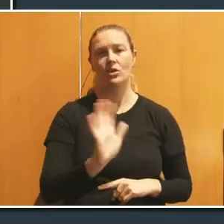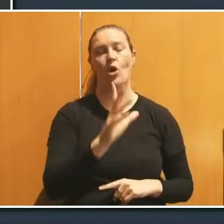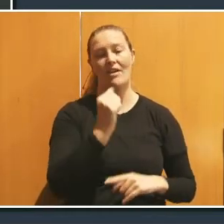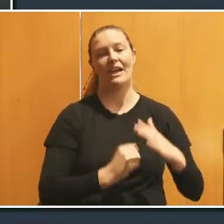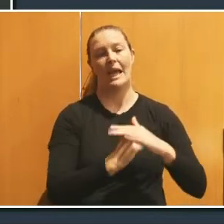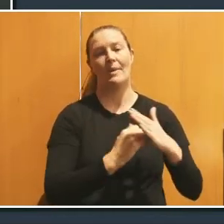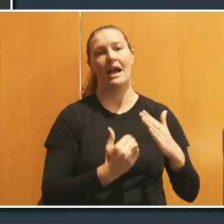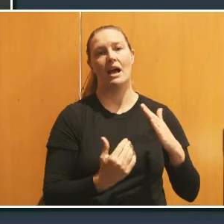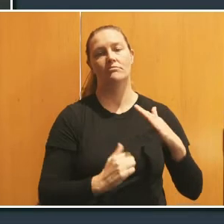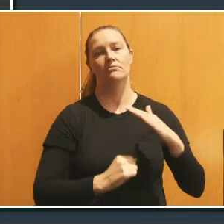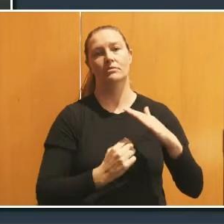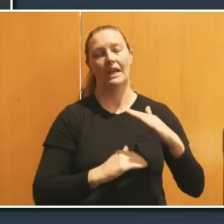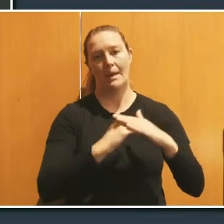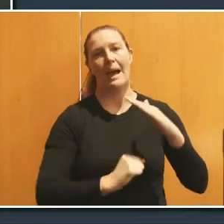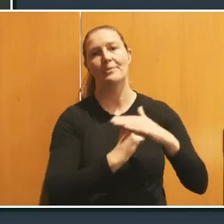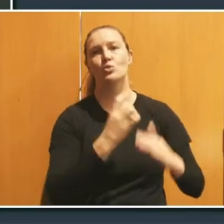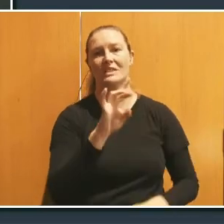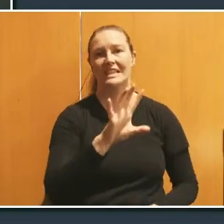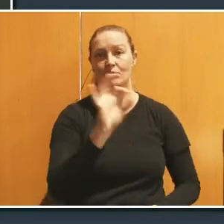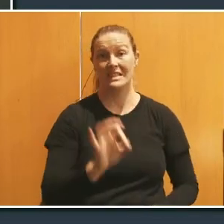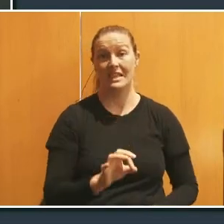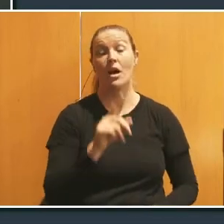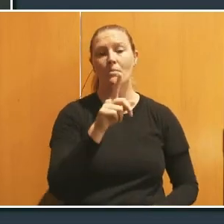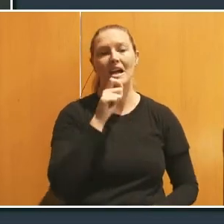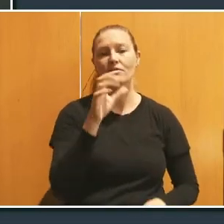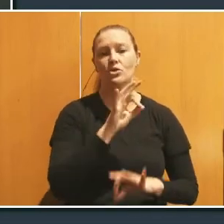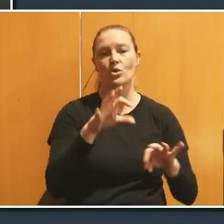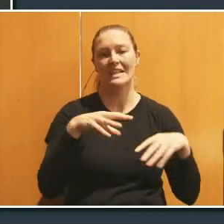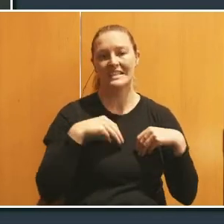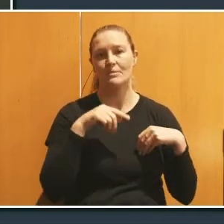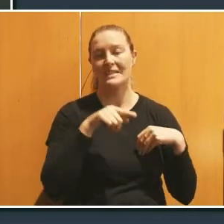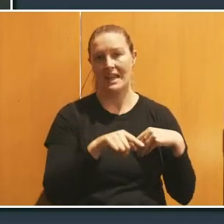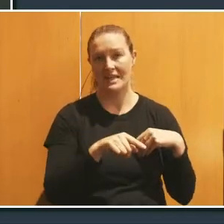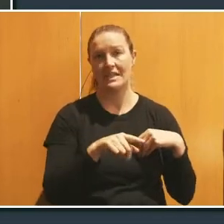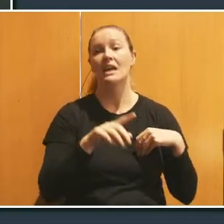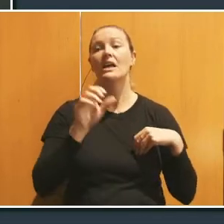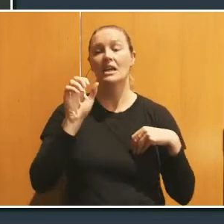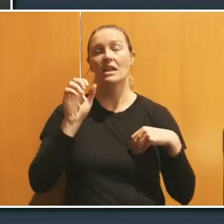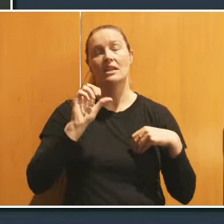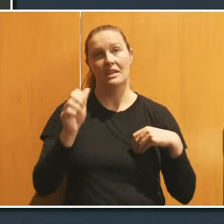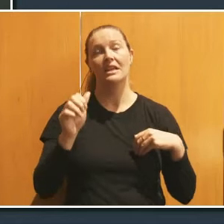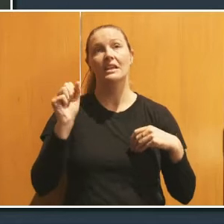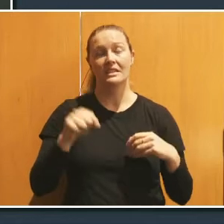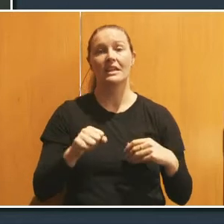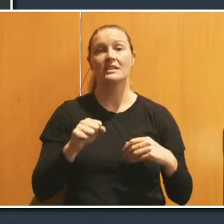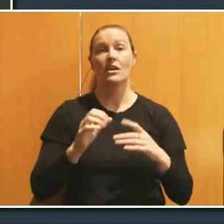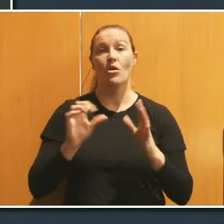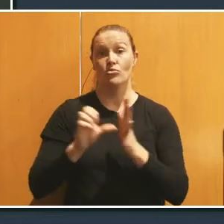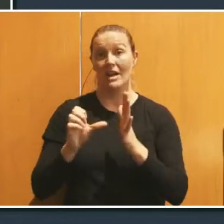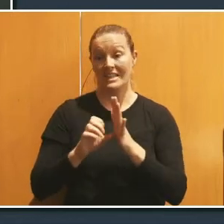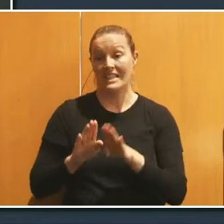But if that isn't something that does get adopted, then yeah, I think we go with, okay, rates do